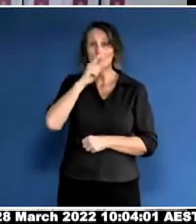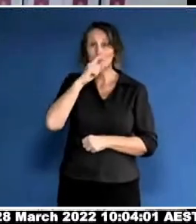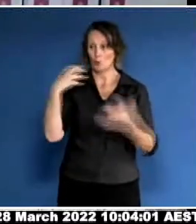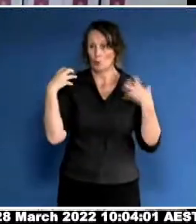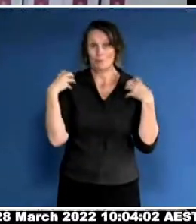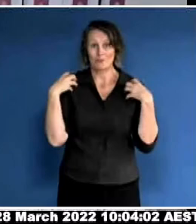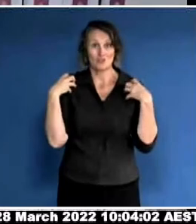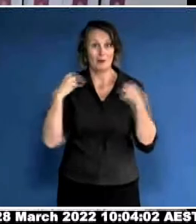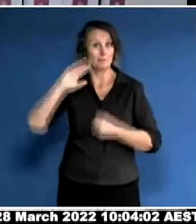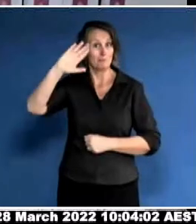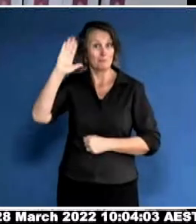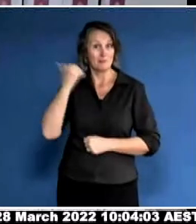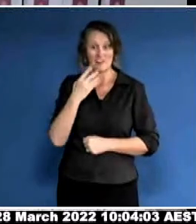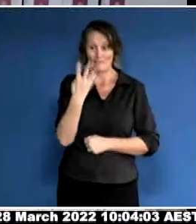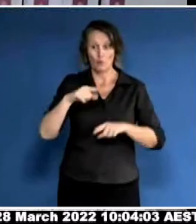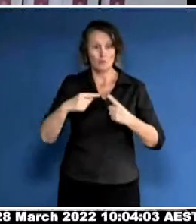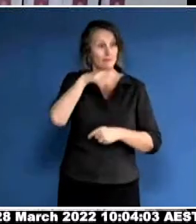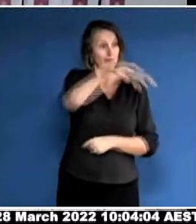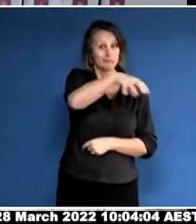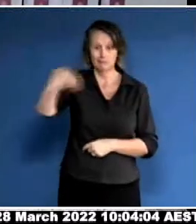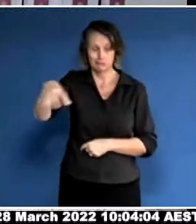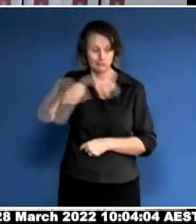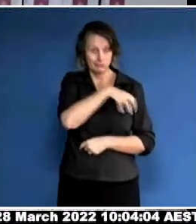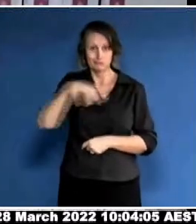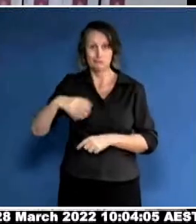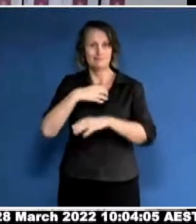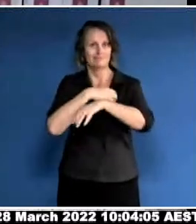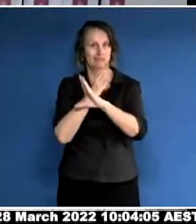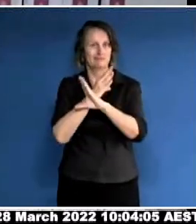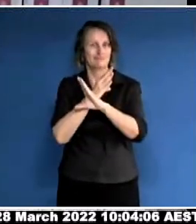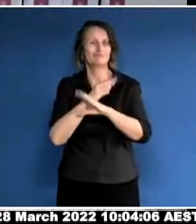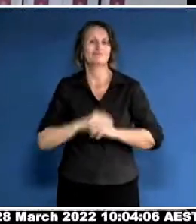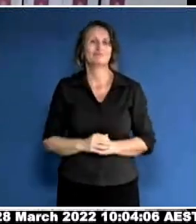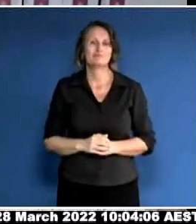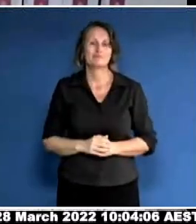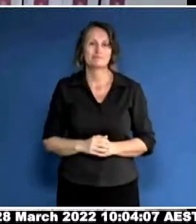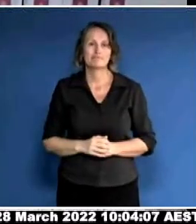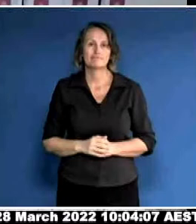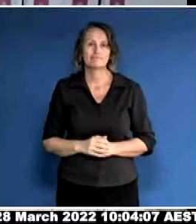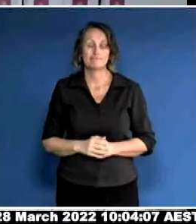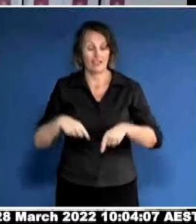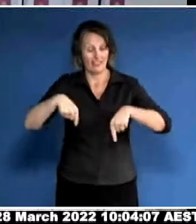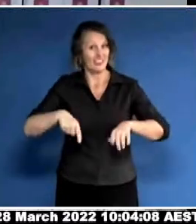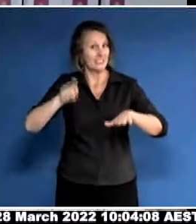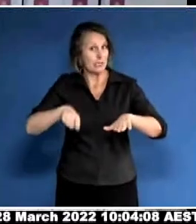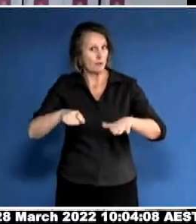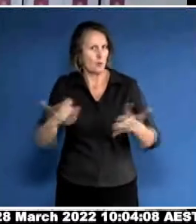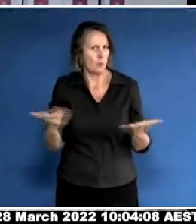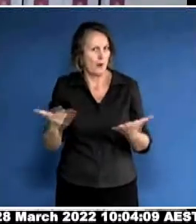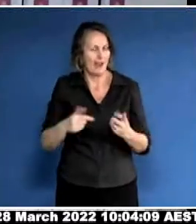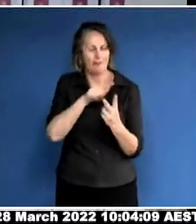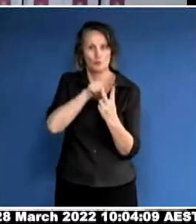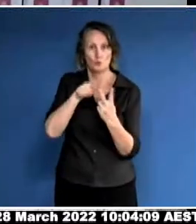locations. This hearing has been planned to take place primarily in 2 locations, Hobart and Brisbane,